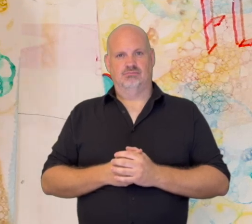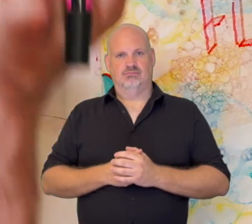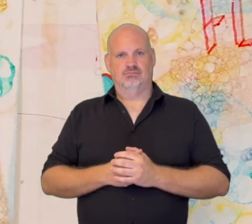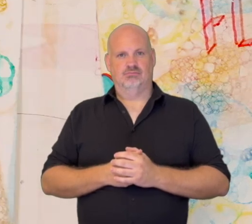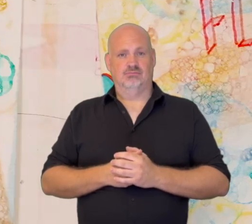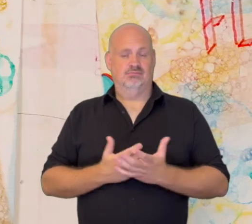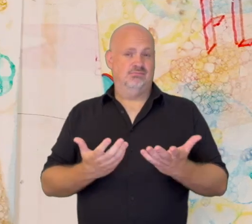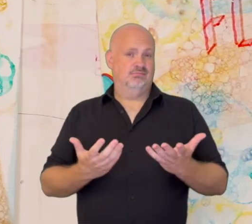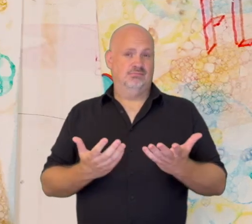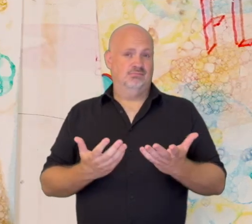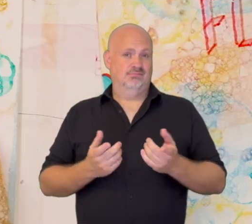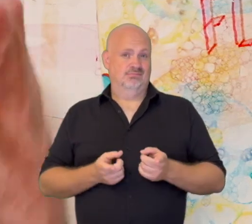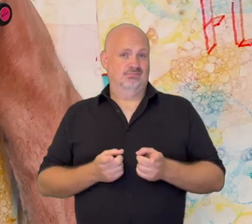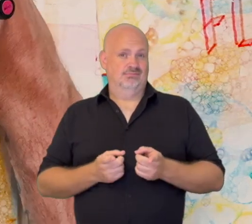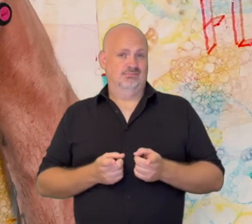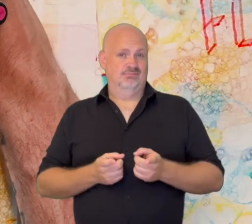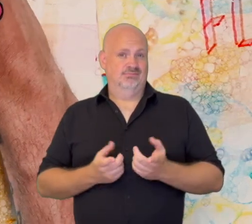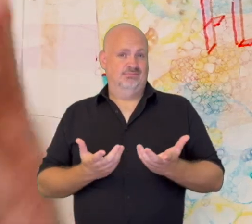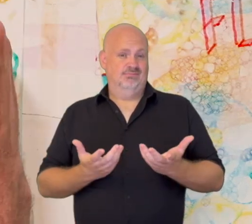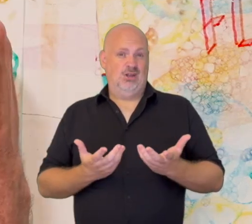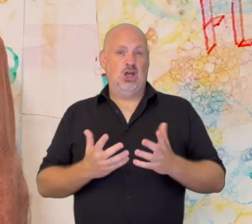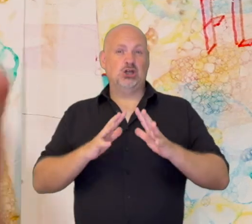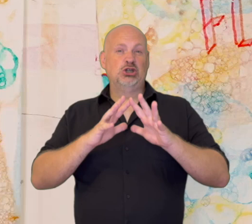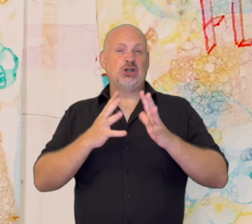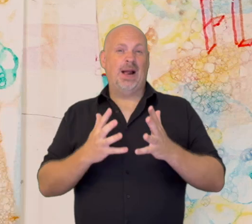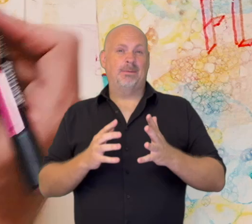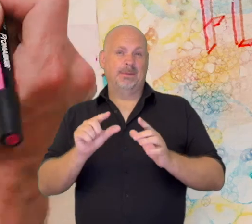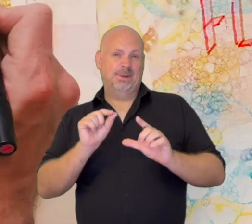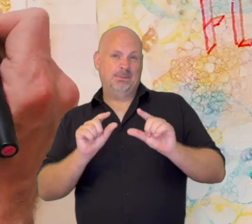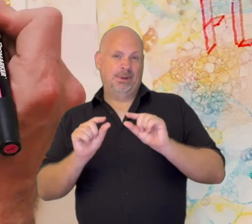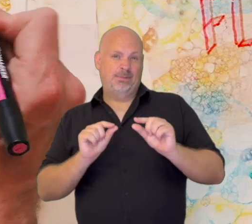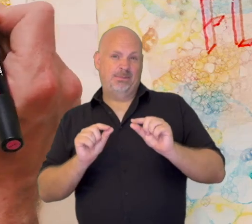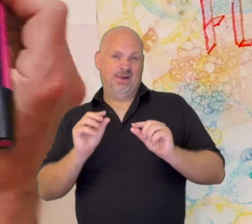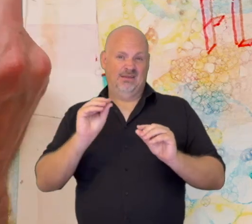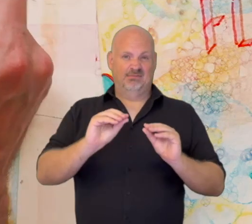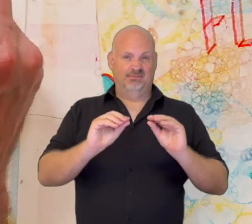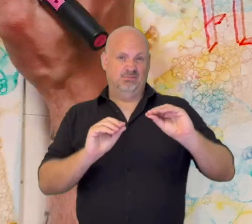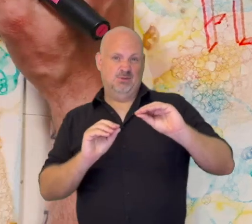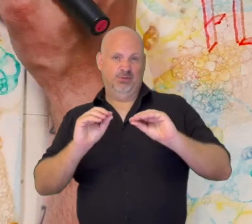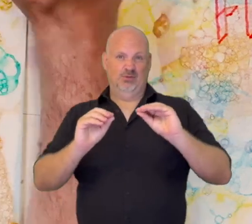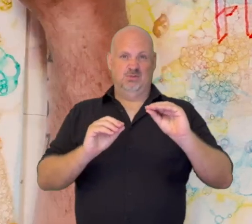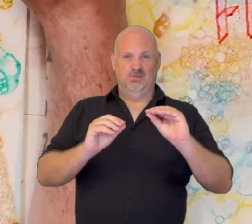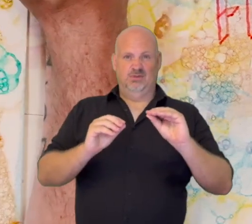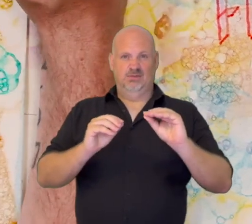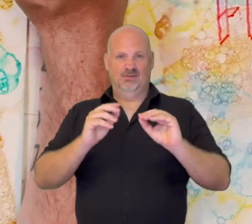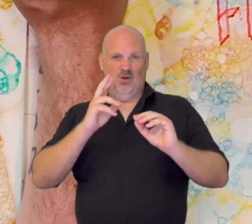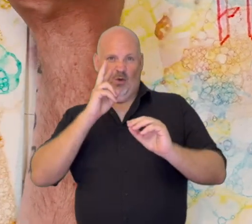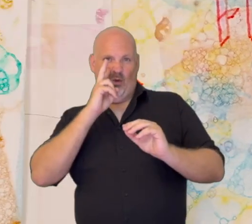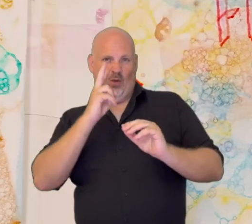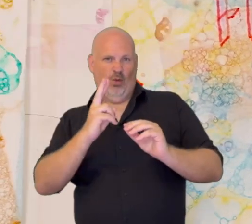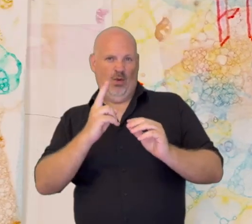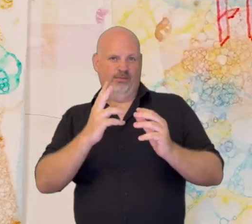and it's just going to be picking out some shapes around it to make it look a bit more